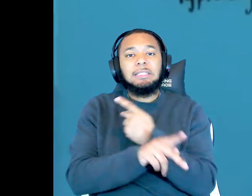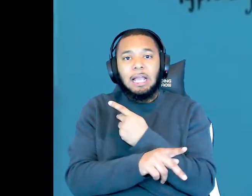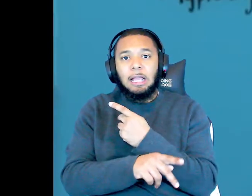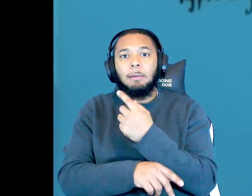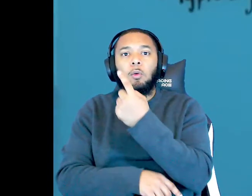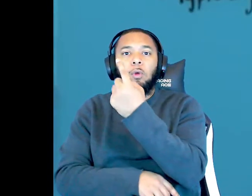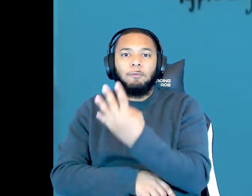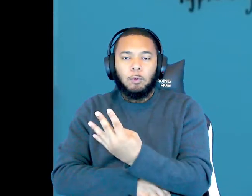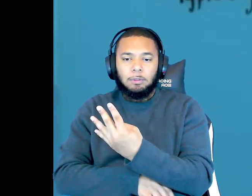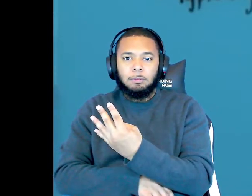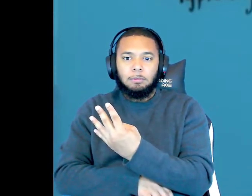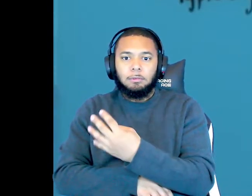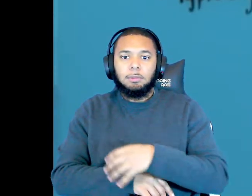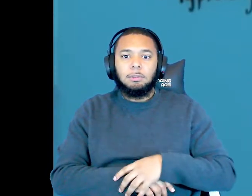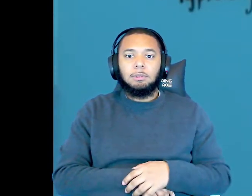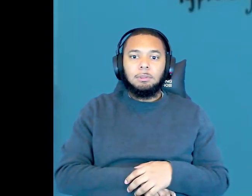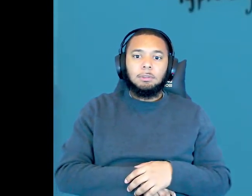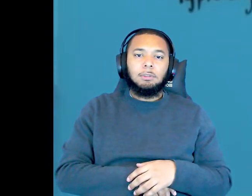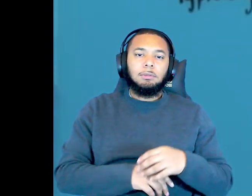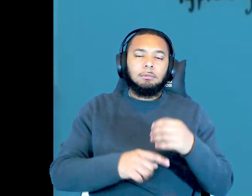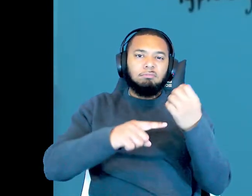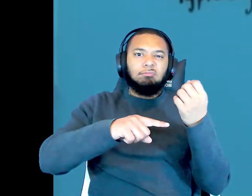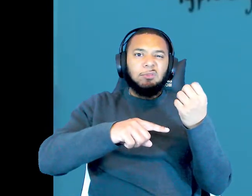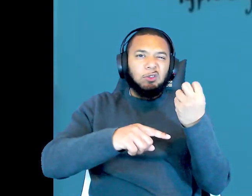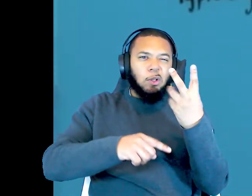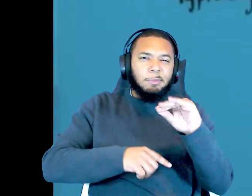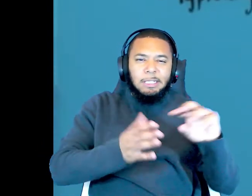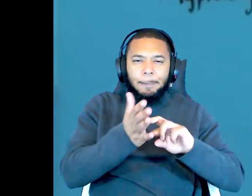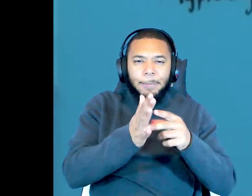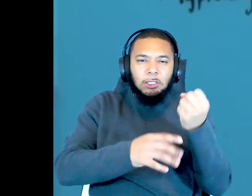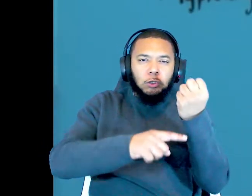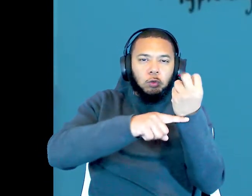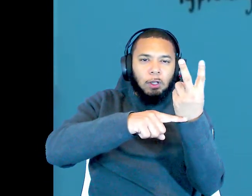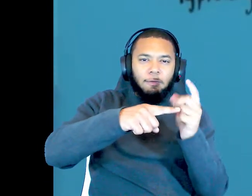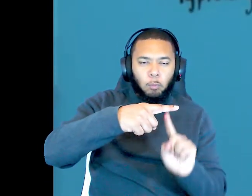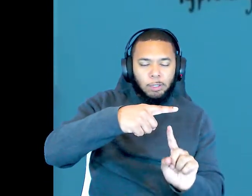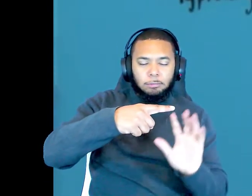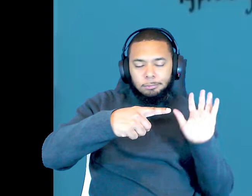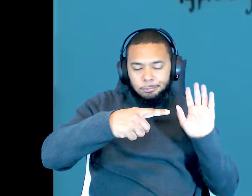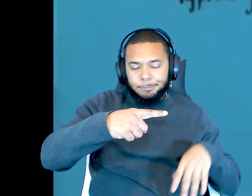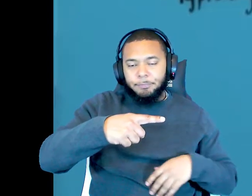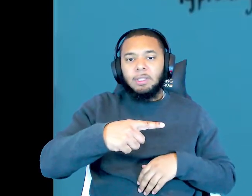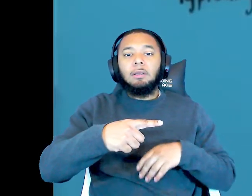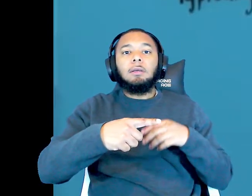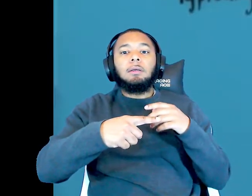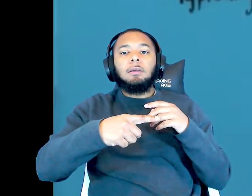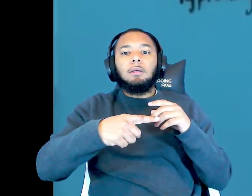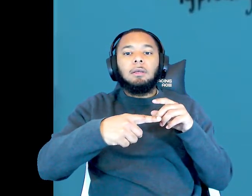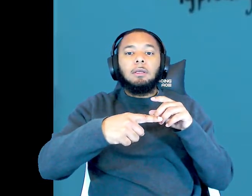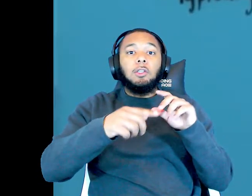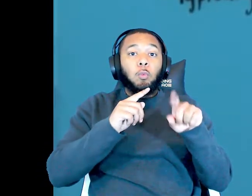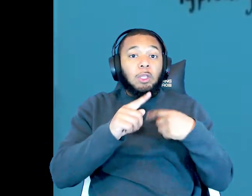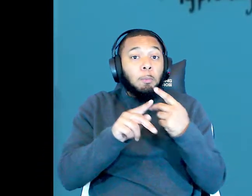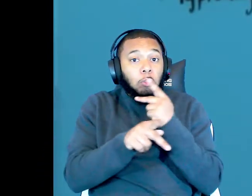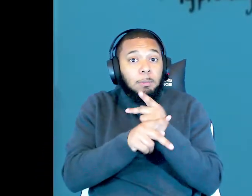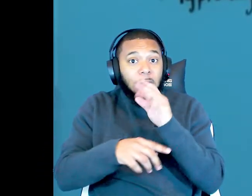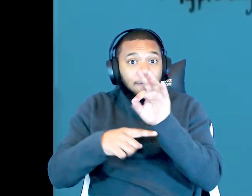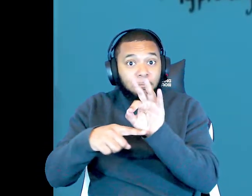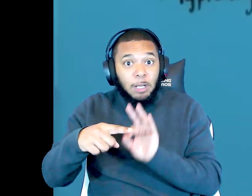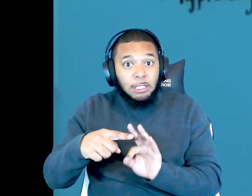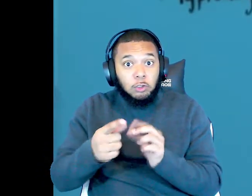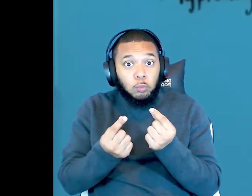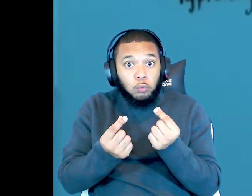going. 12% is like 12% over 1. And when we're multiplying fractions, we multiply the numerators and the denominators.